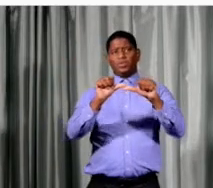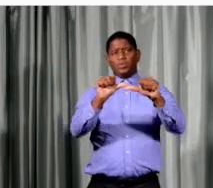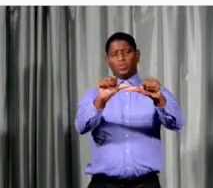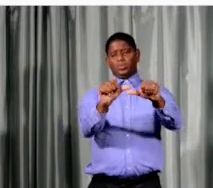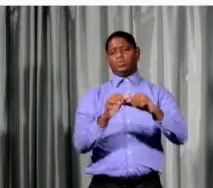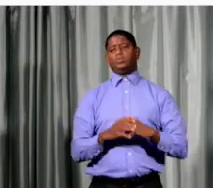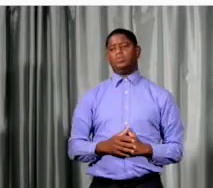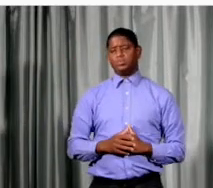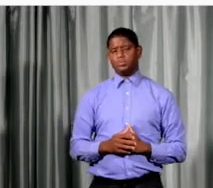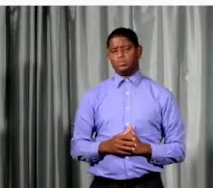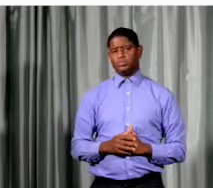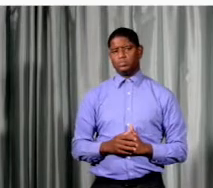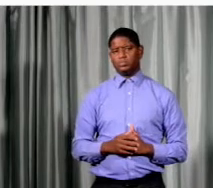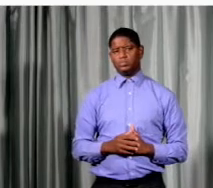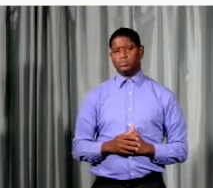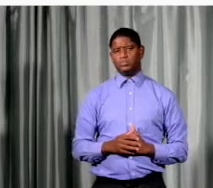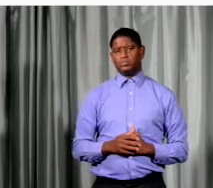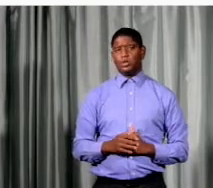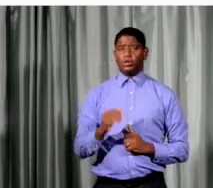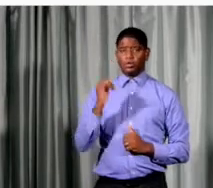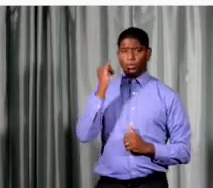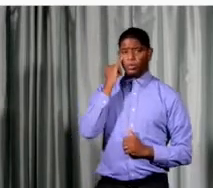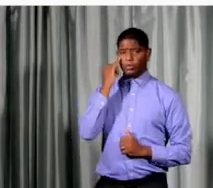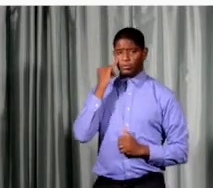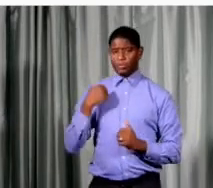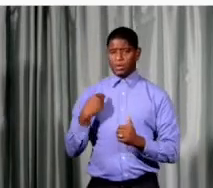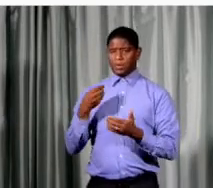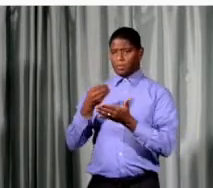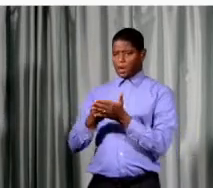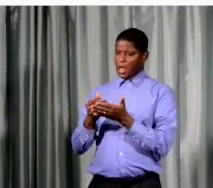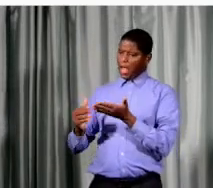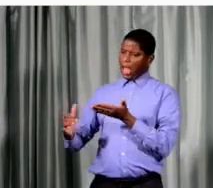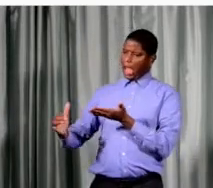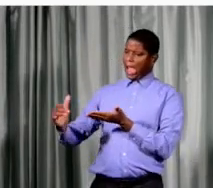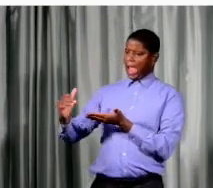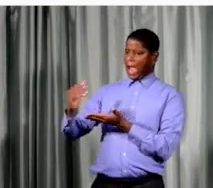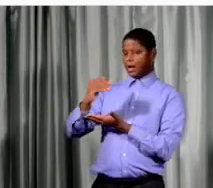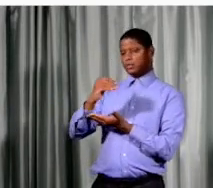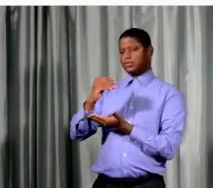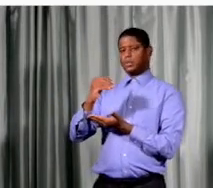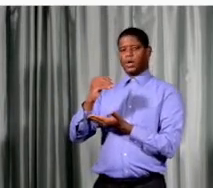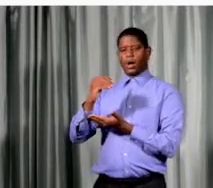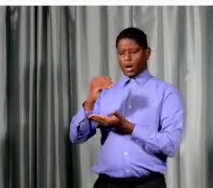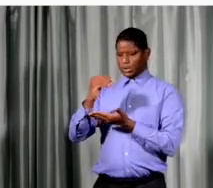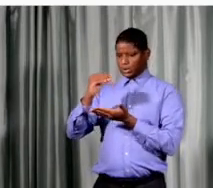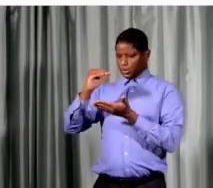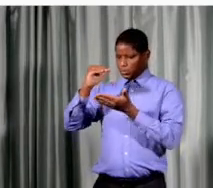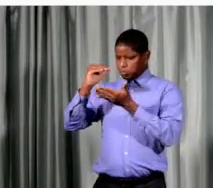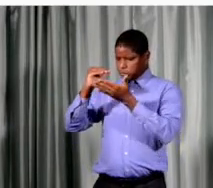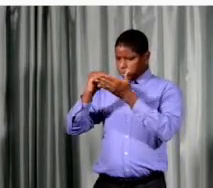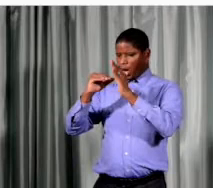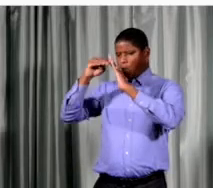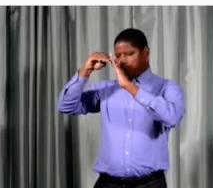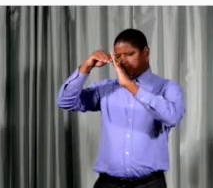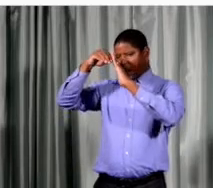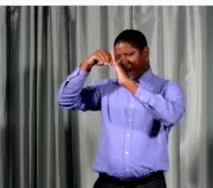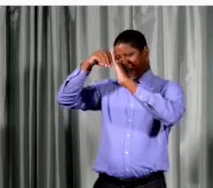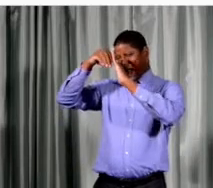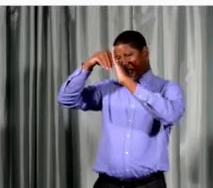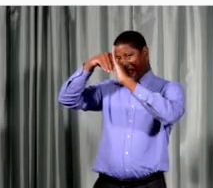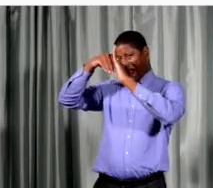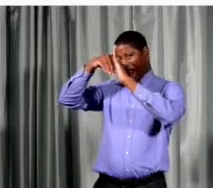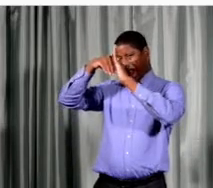include this part. That way, when my cash balance dips below this